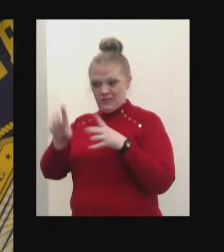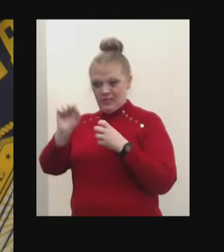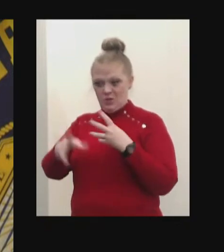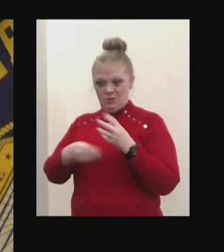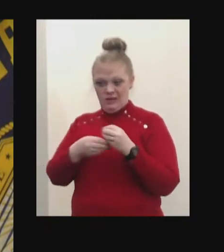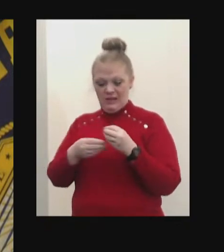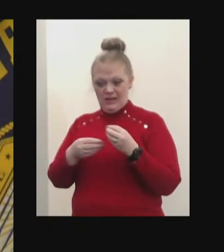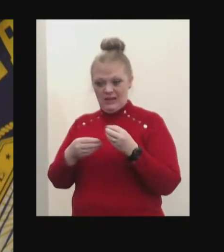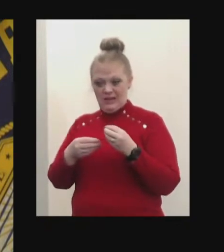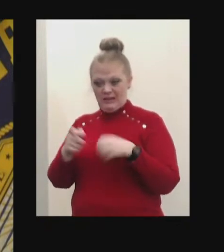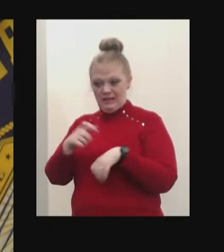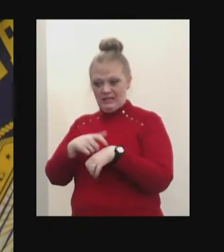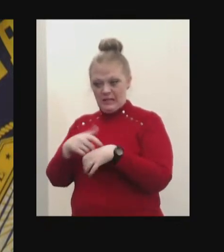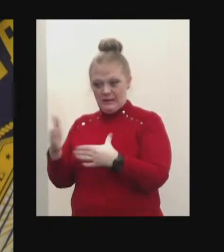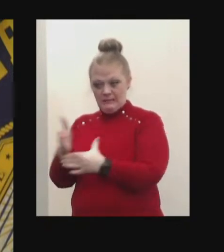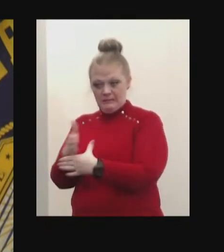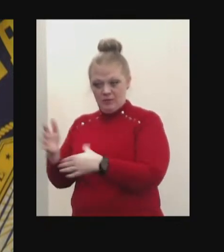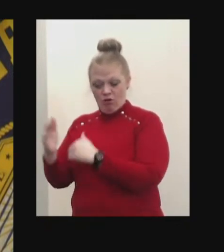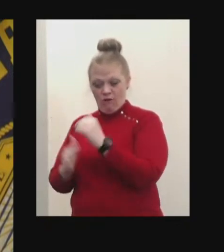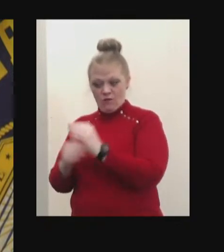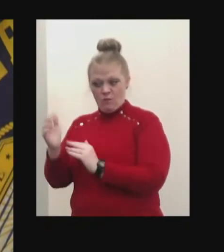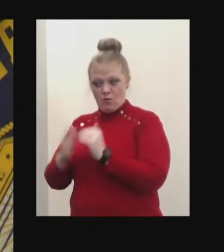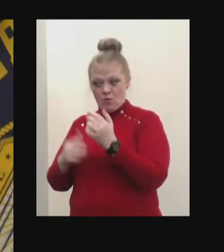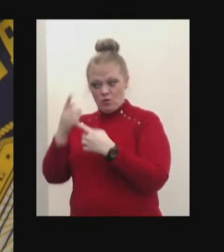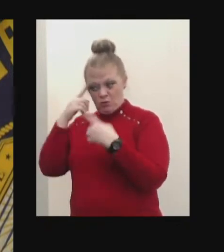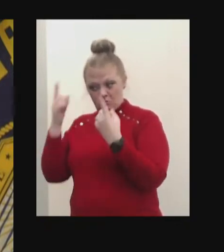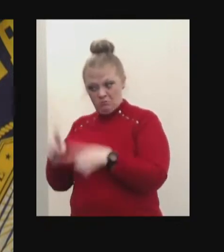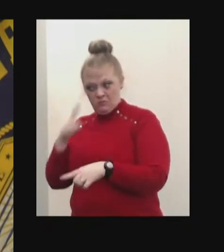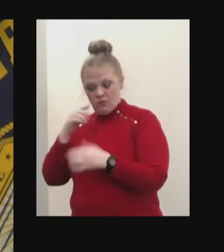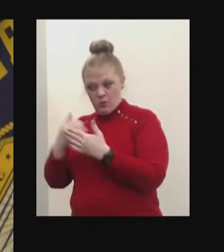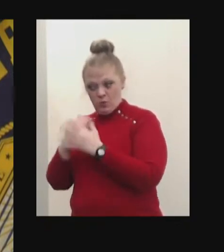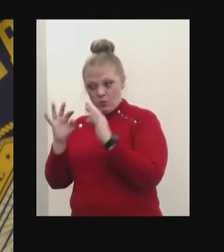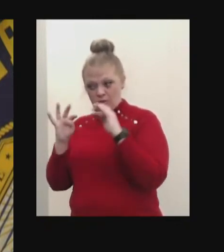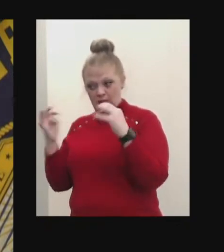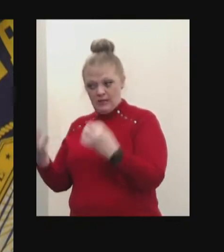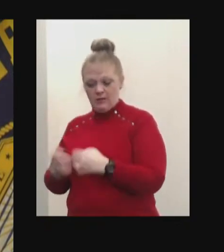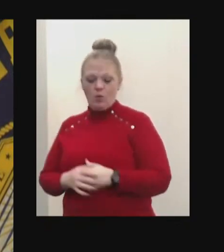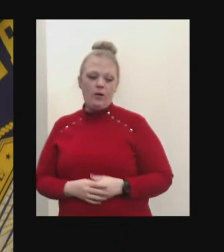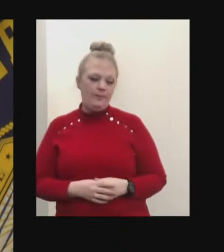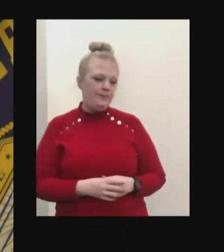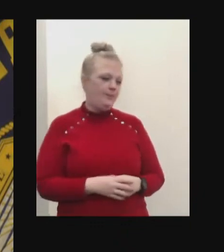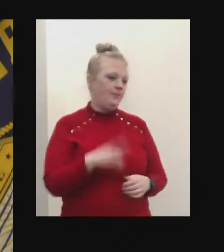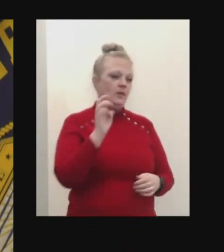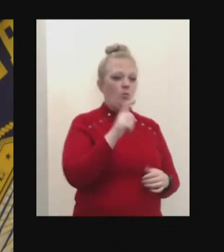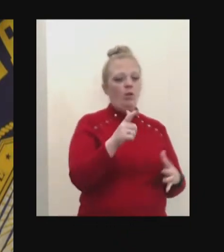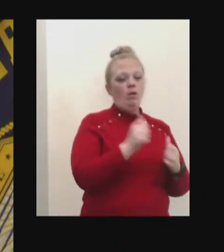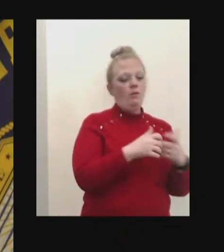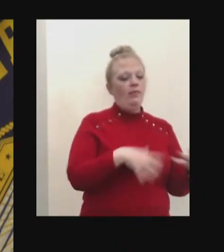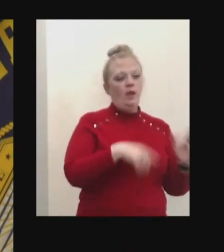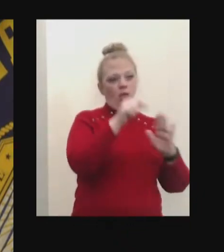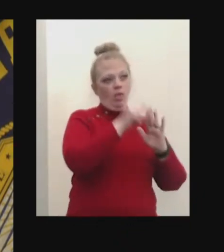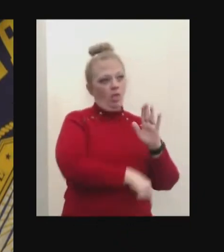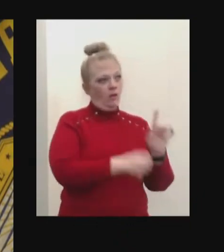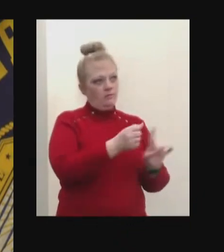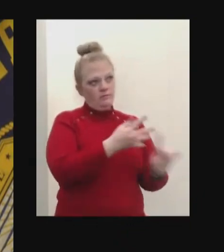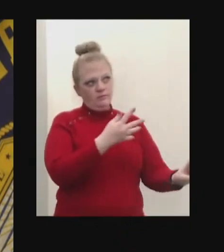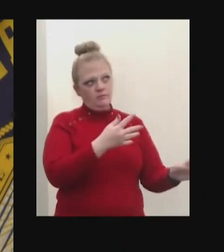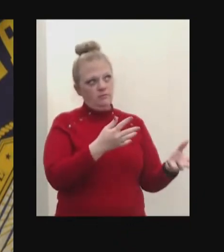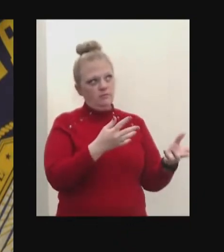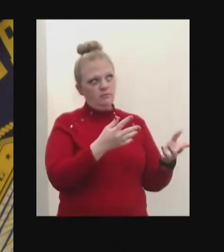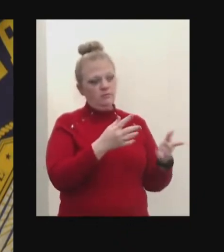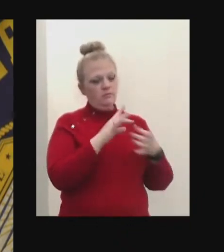timeline where you guys are comfortable with getting a deal done for a new stadium? Well, without going into the details associated with